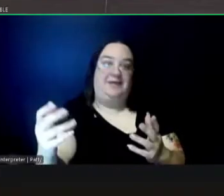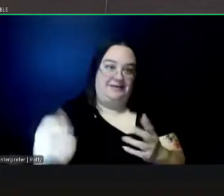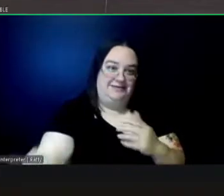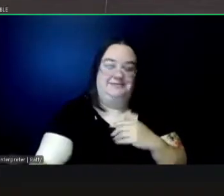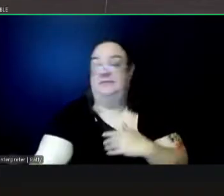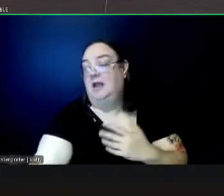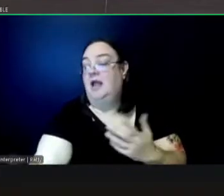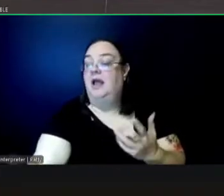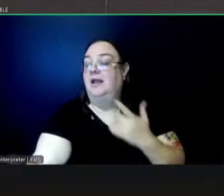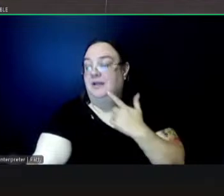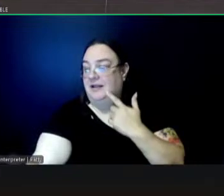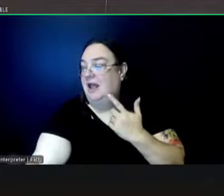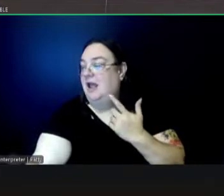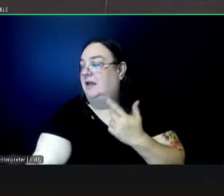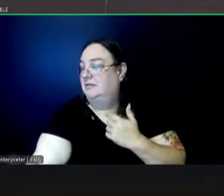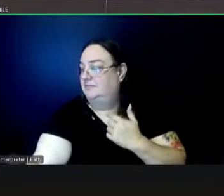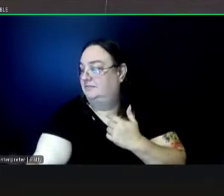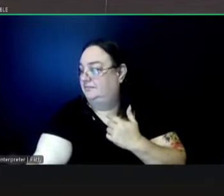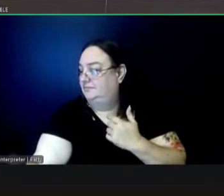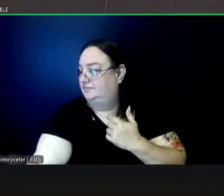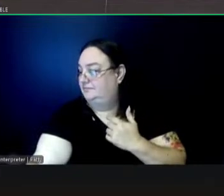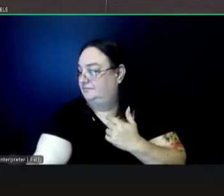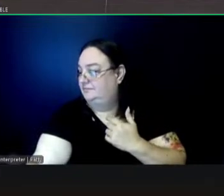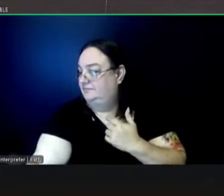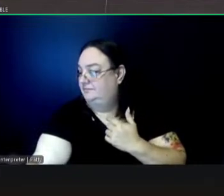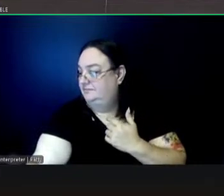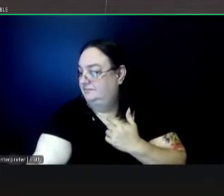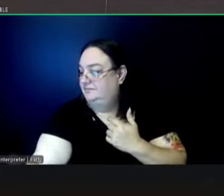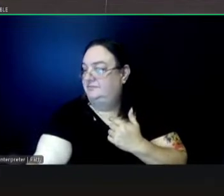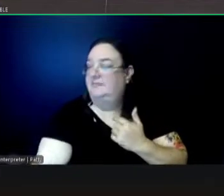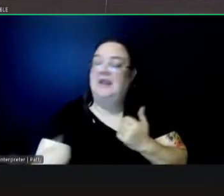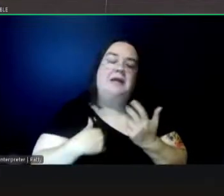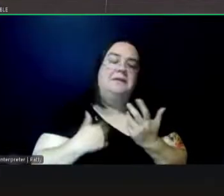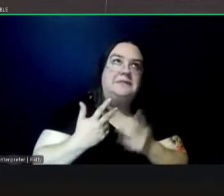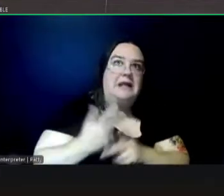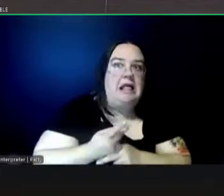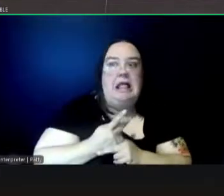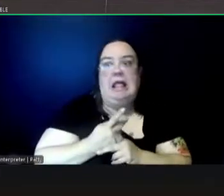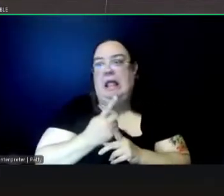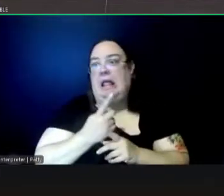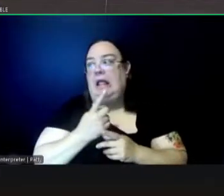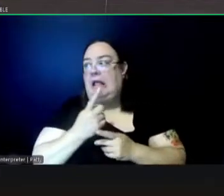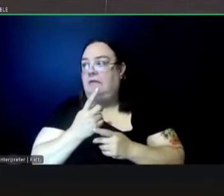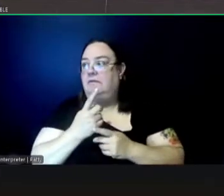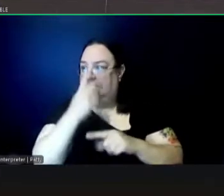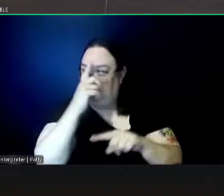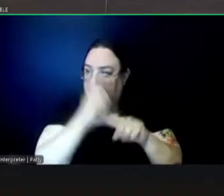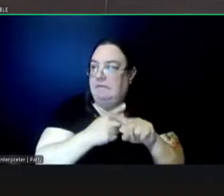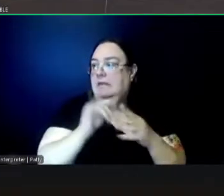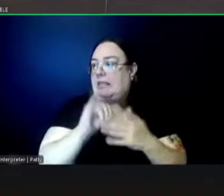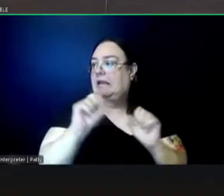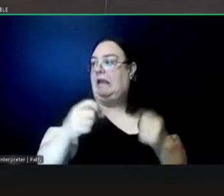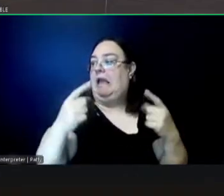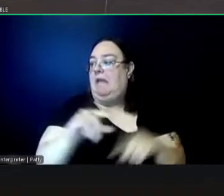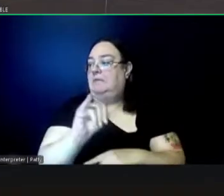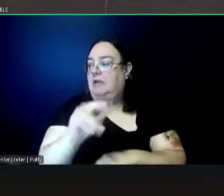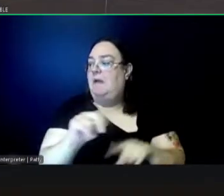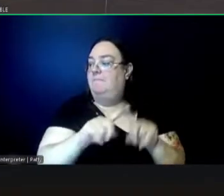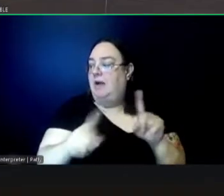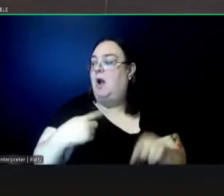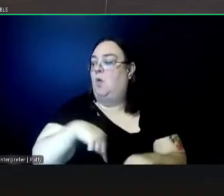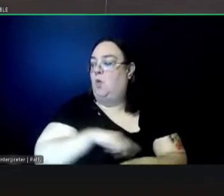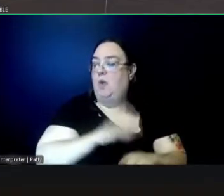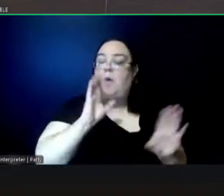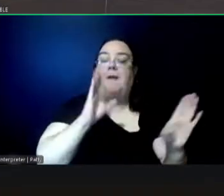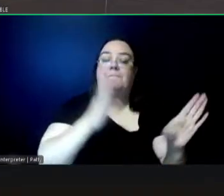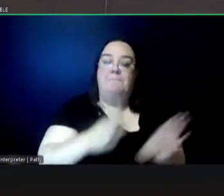Well, I'm optimistic it can happen in 2026. I'm cautiously optimistic it could happen in January. But we will plan that and